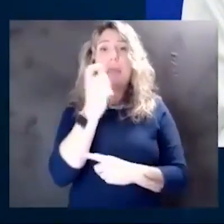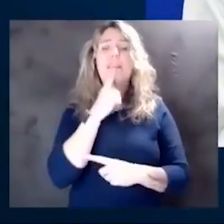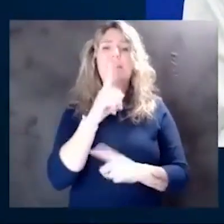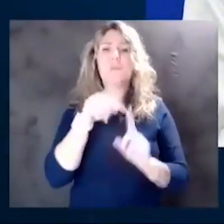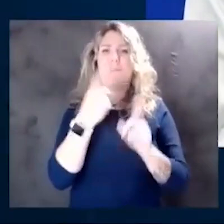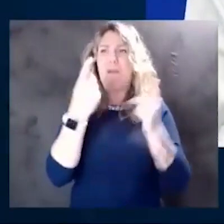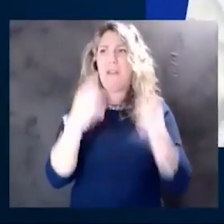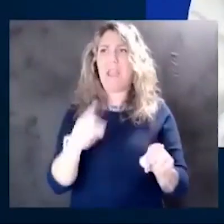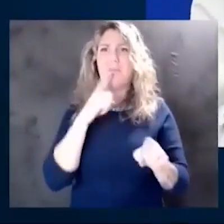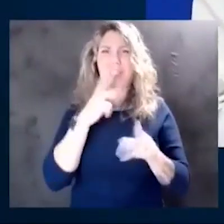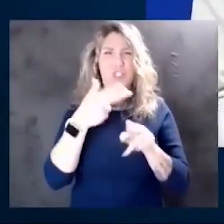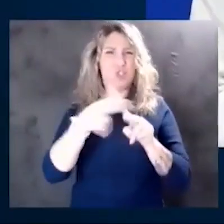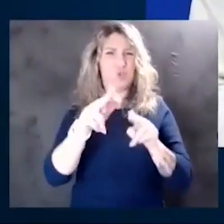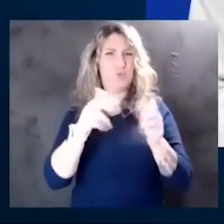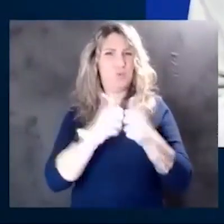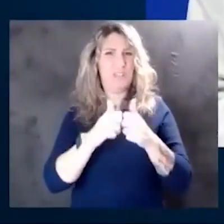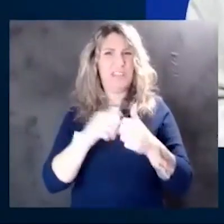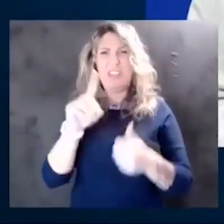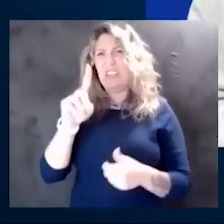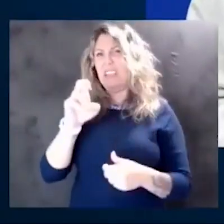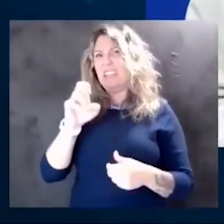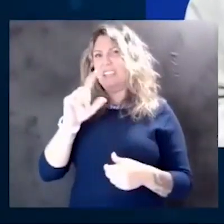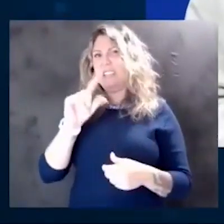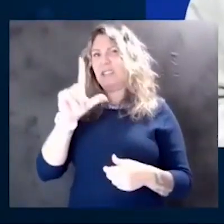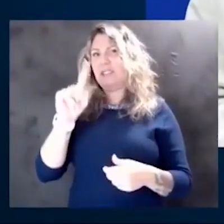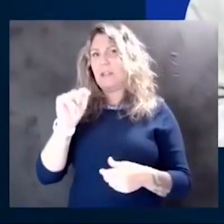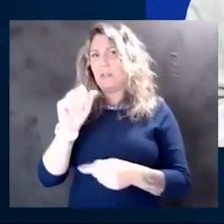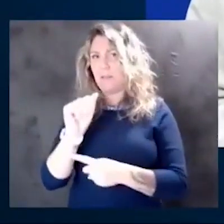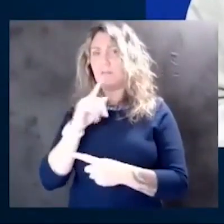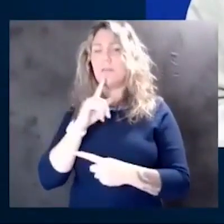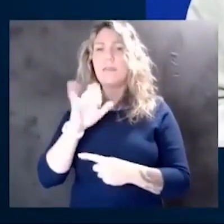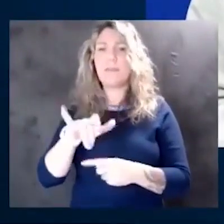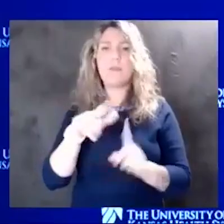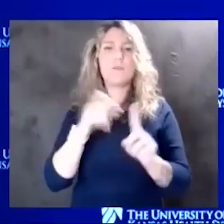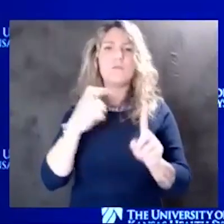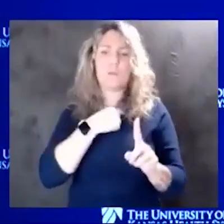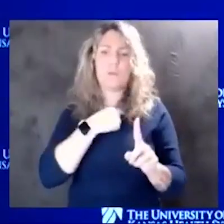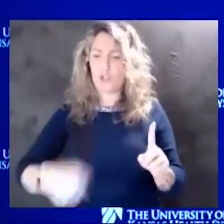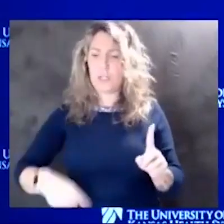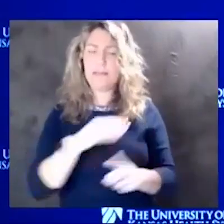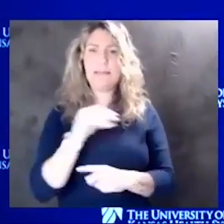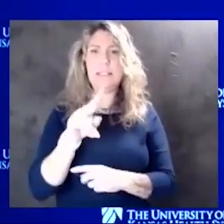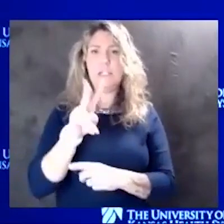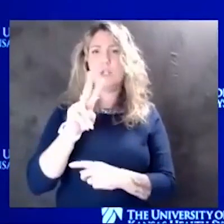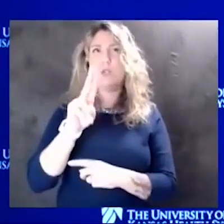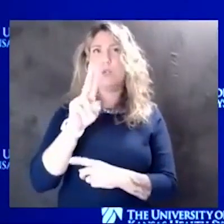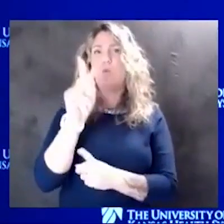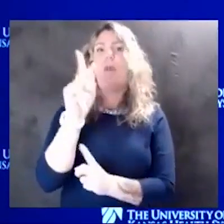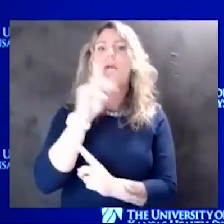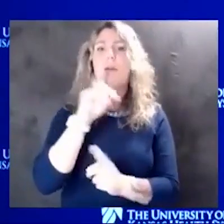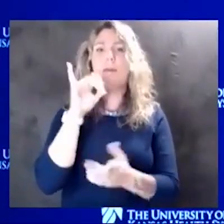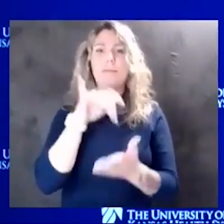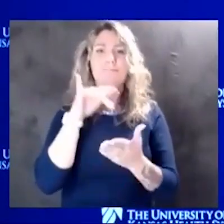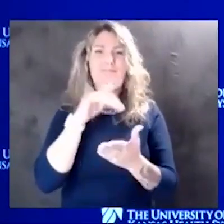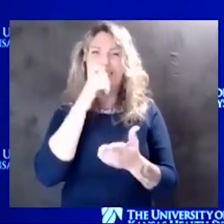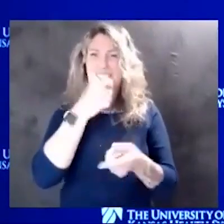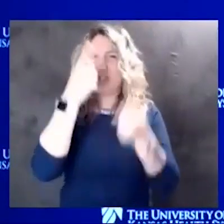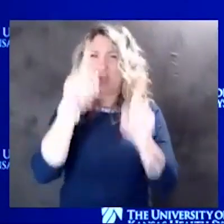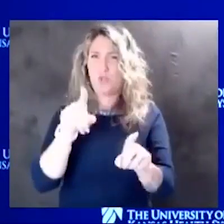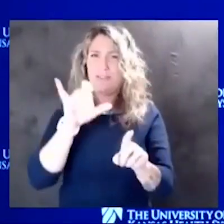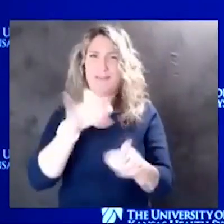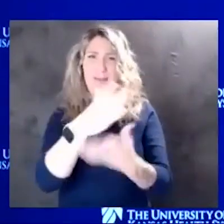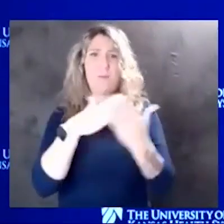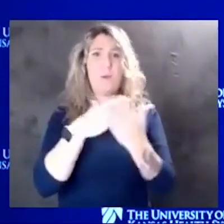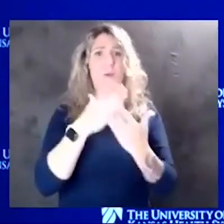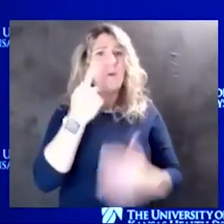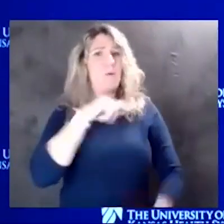with the Delta variant. Yeah, and this was from that Chinese and UK study. I didn't necessarily agree with that part because we have seen even throughout